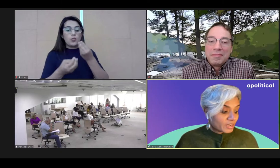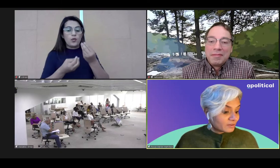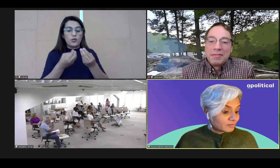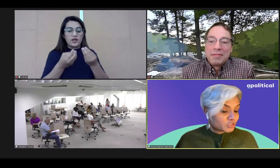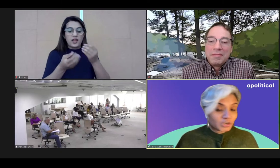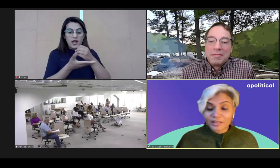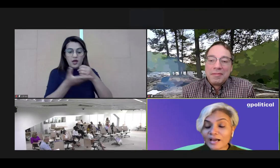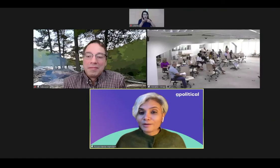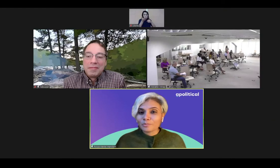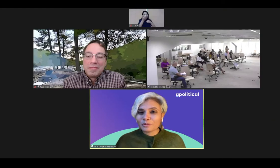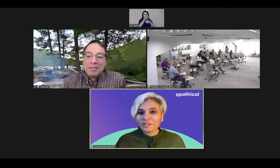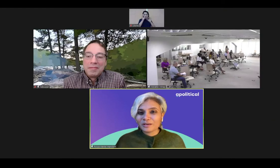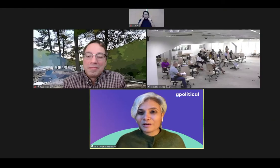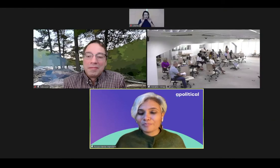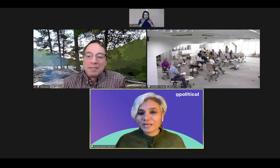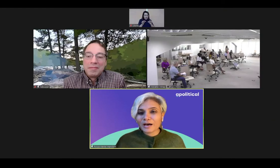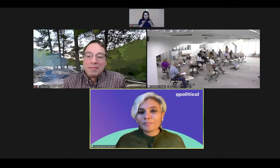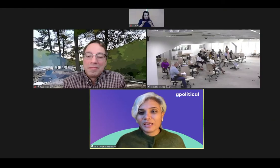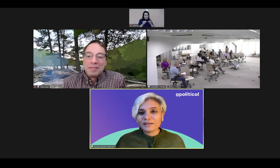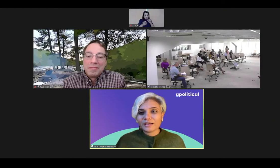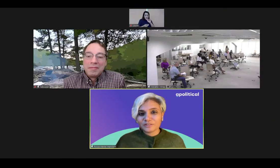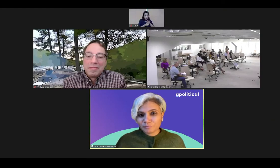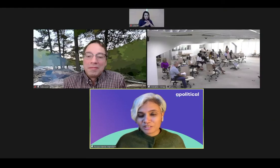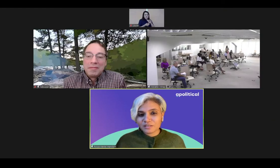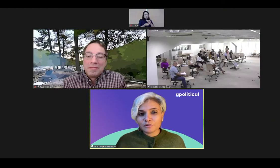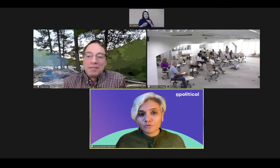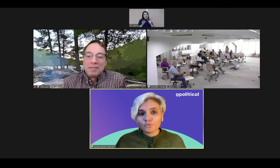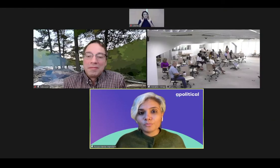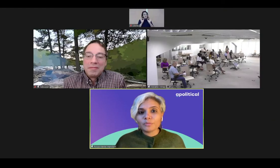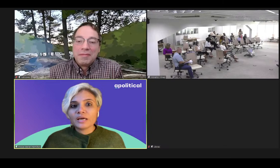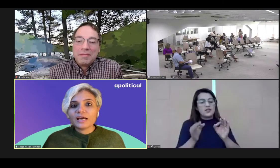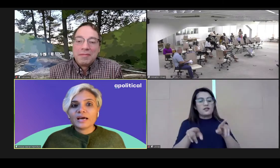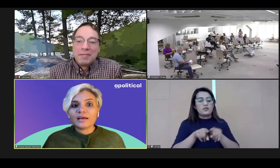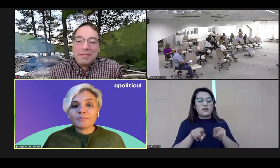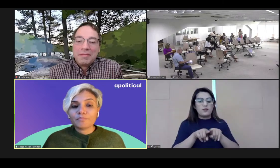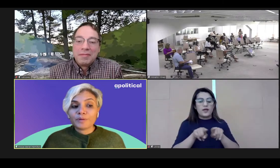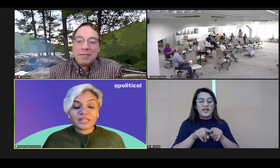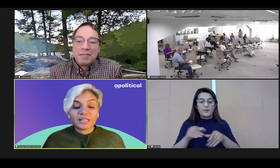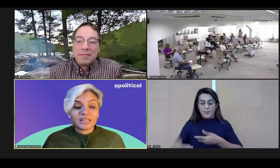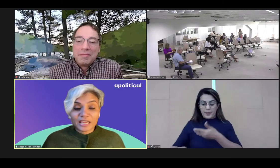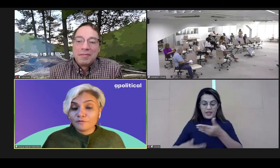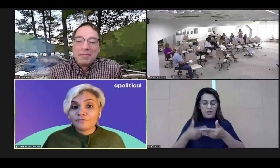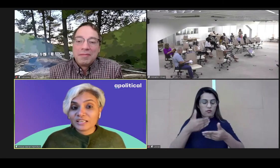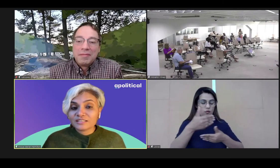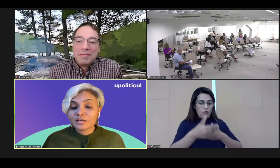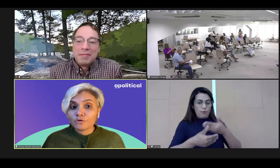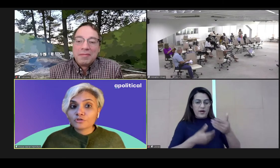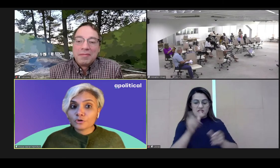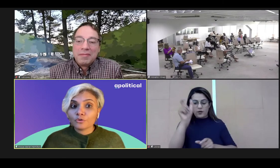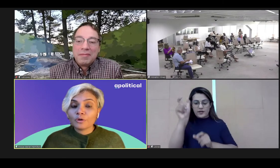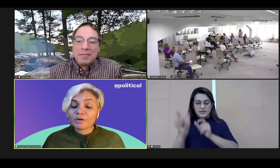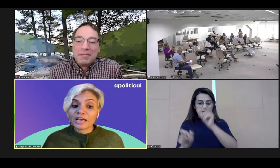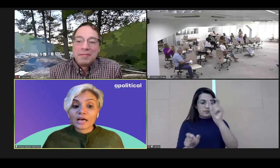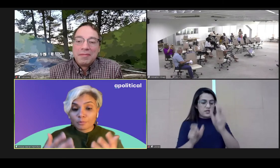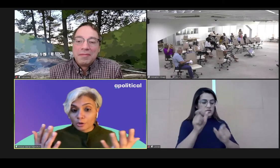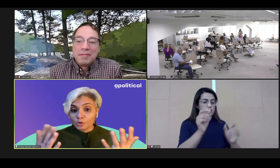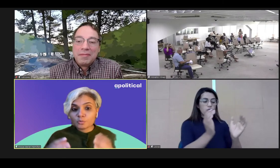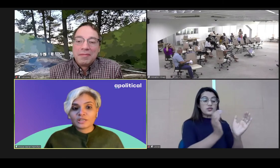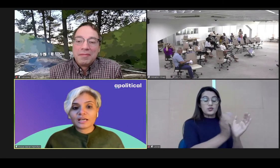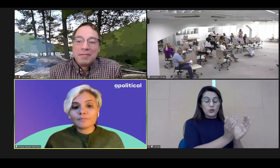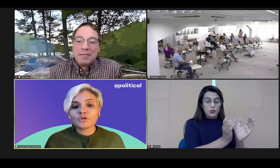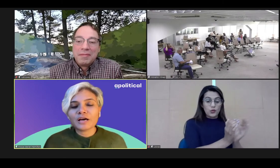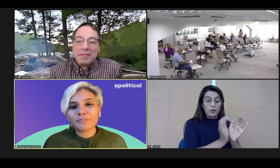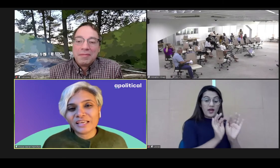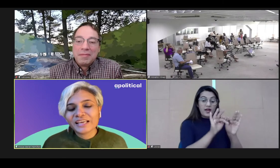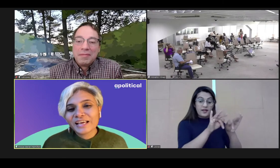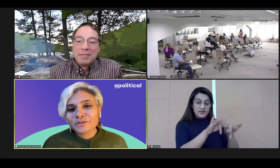hope I can share that with Inapi and others present in the room by the end of next year or so. But I also